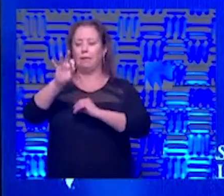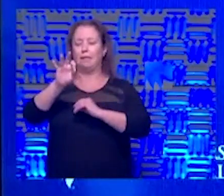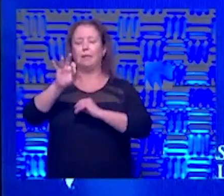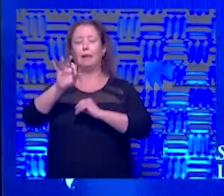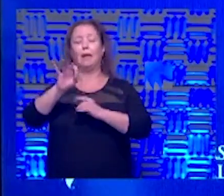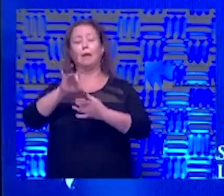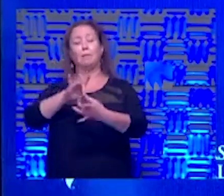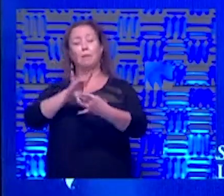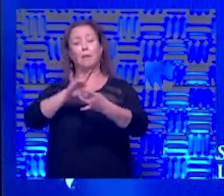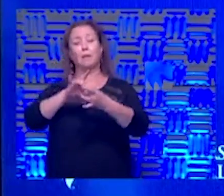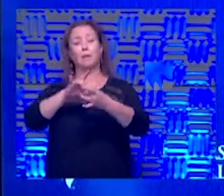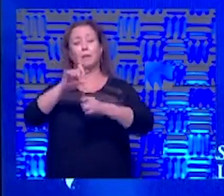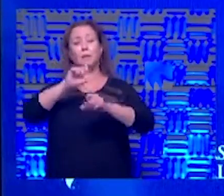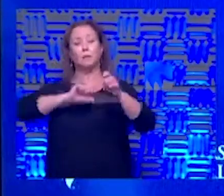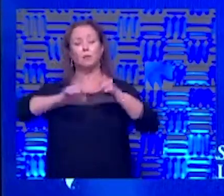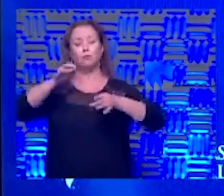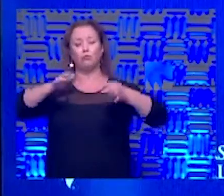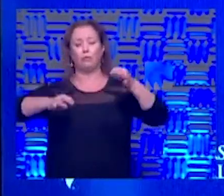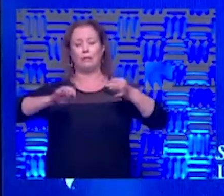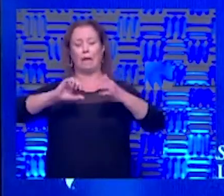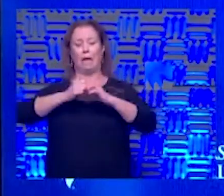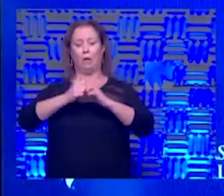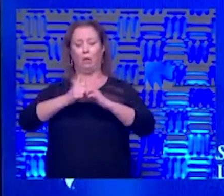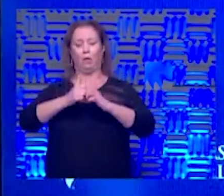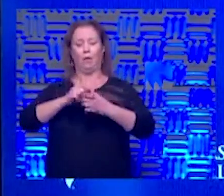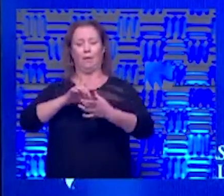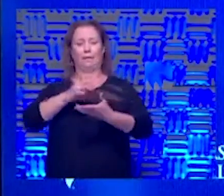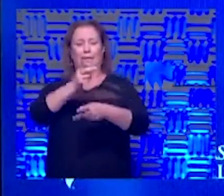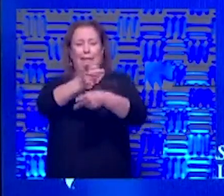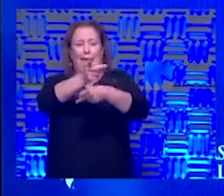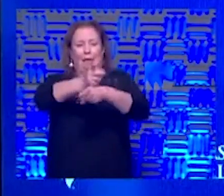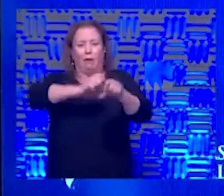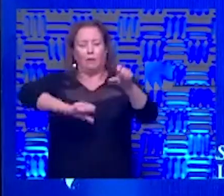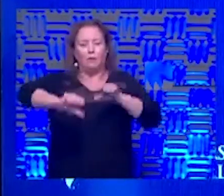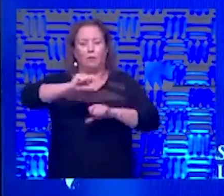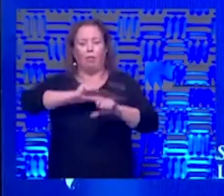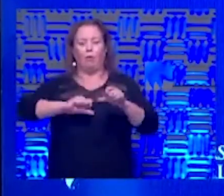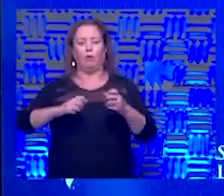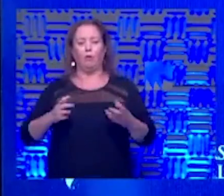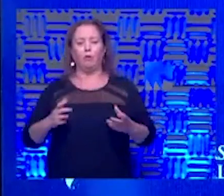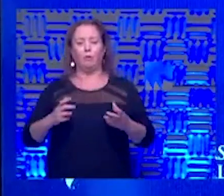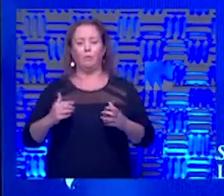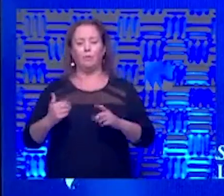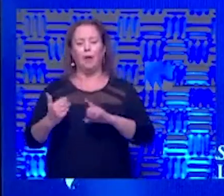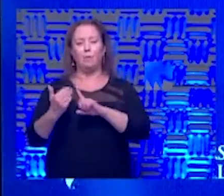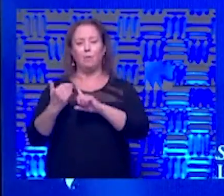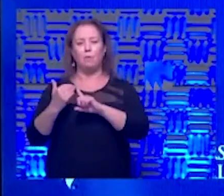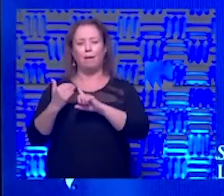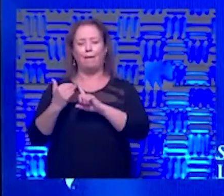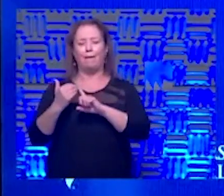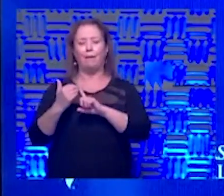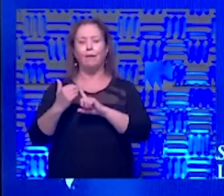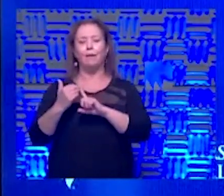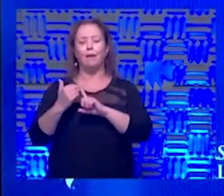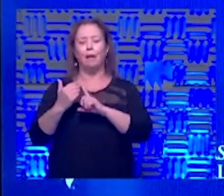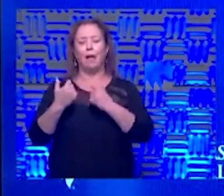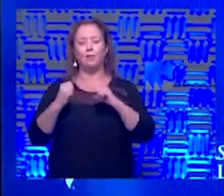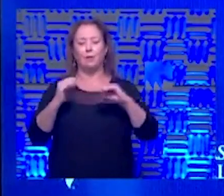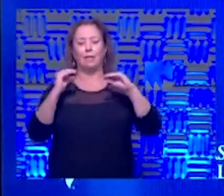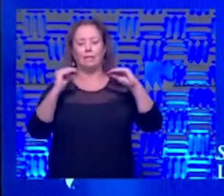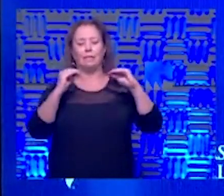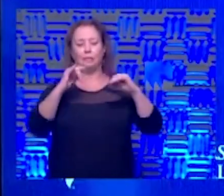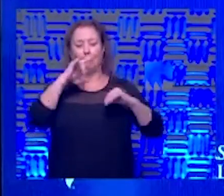justice. How do we treat each other? How do we make sure we take care of each other? I'm reminded of a lesson I used to try to teach